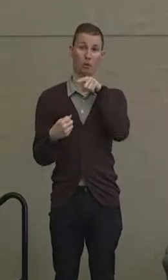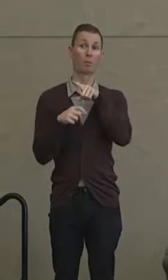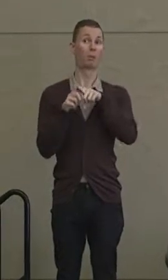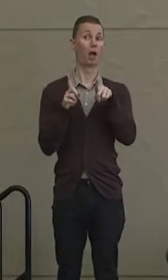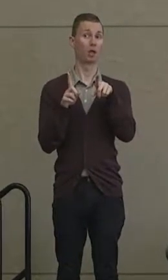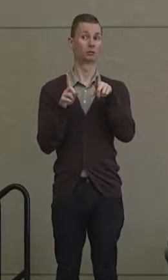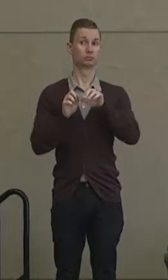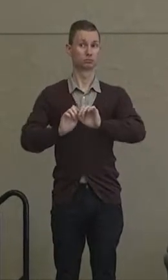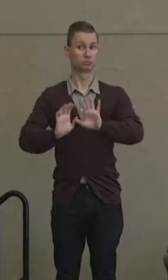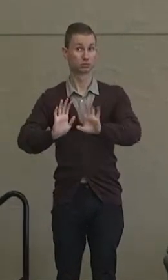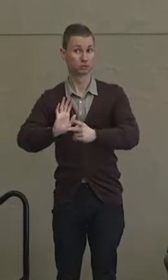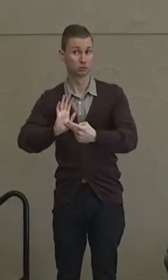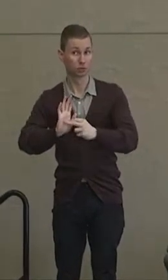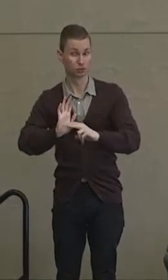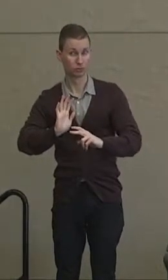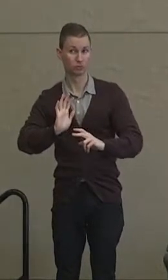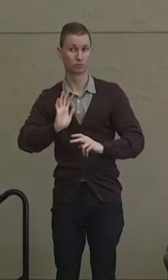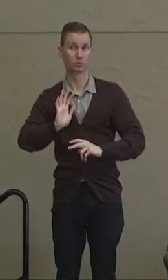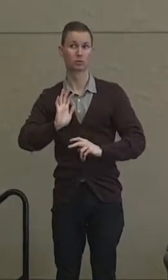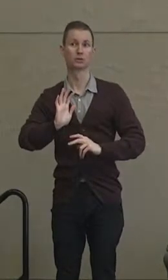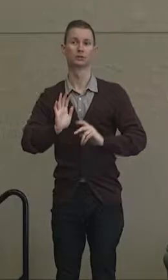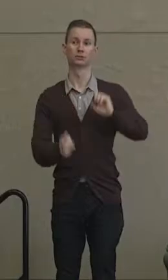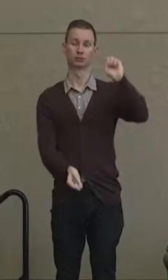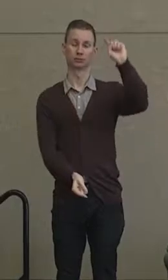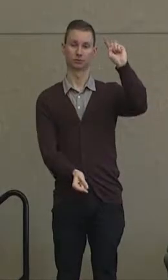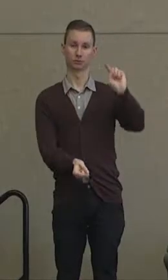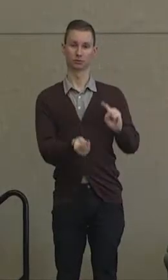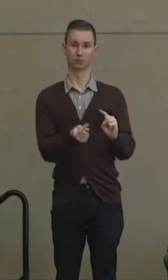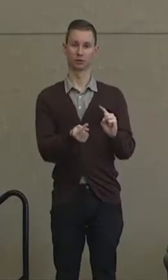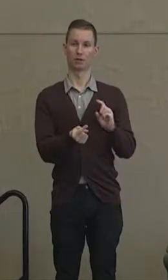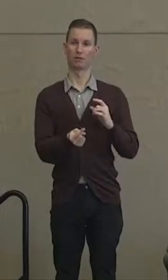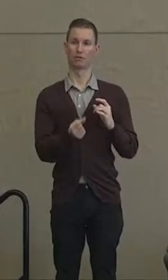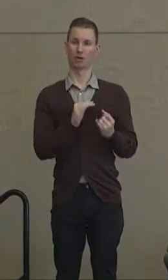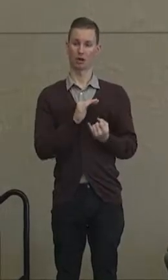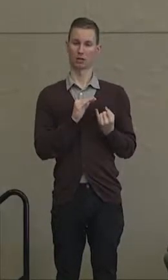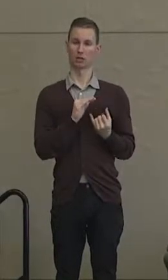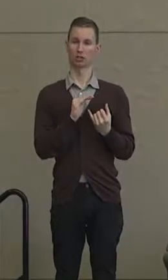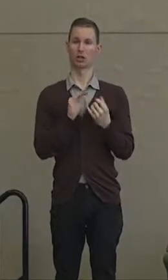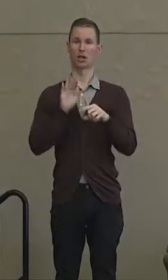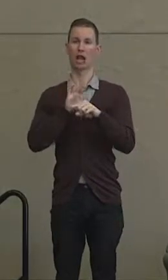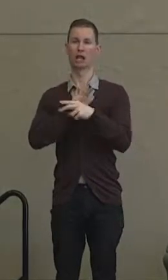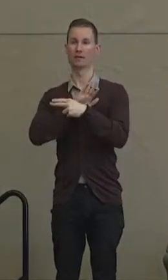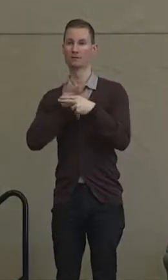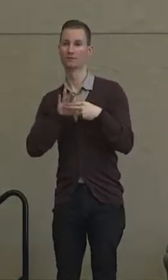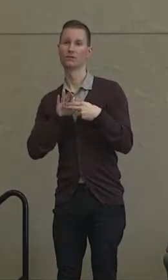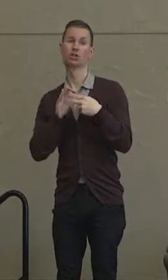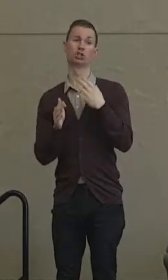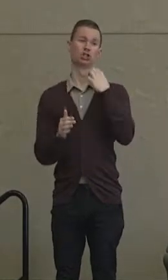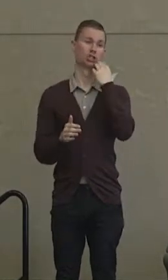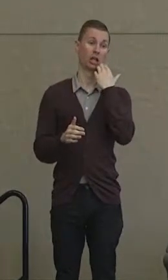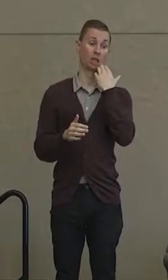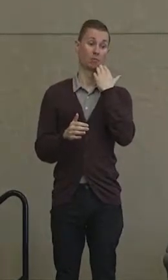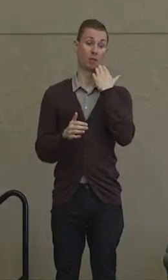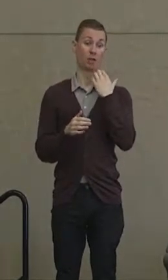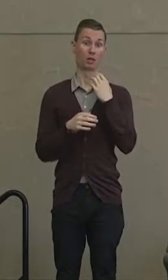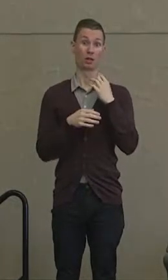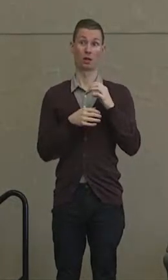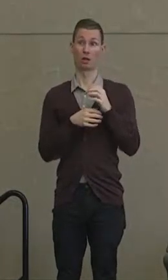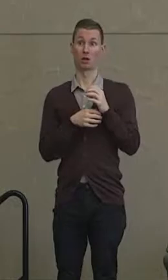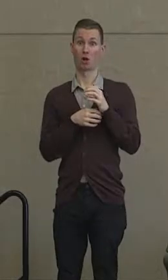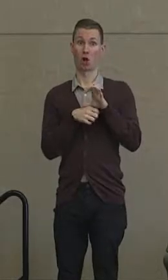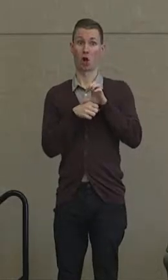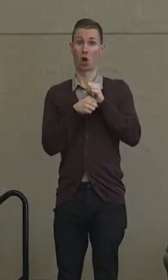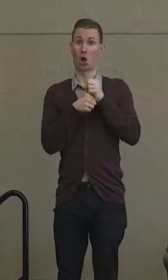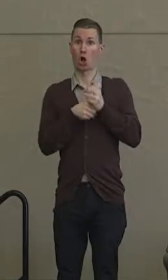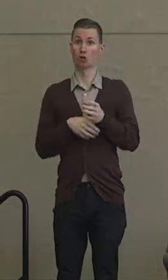explicit intention of decreasing isolation and stigma and shame that kept her, as a service